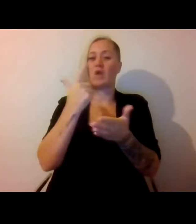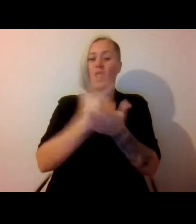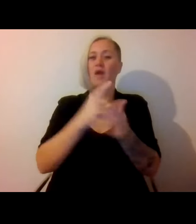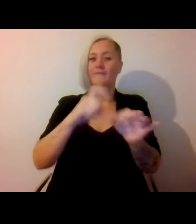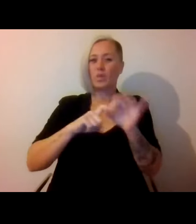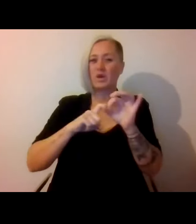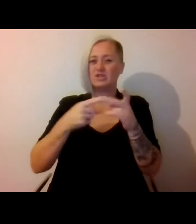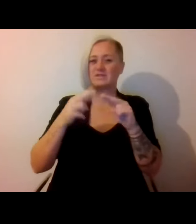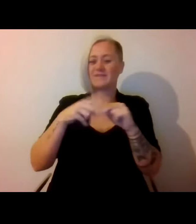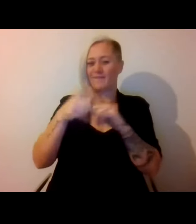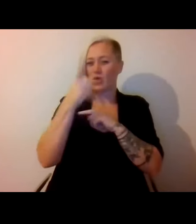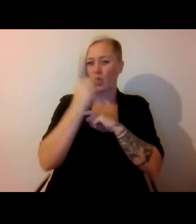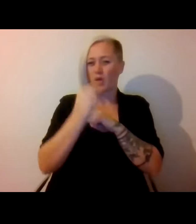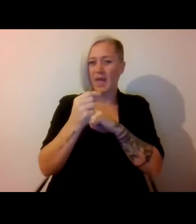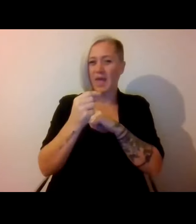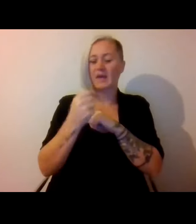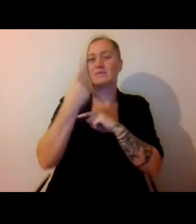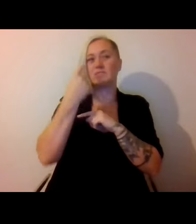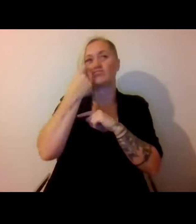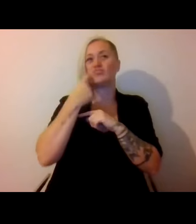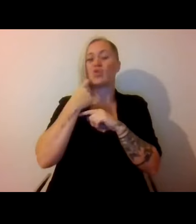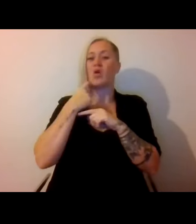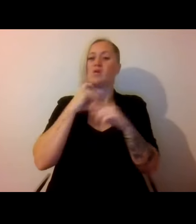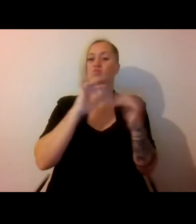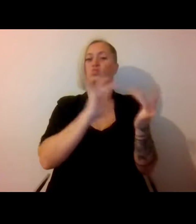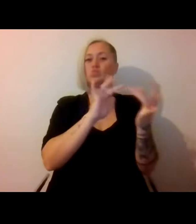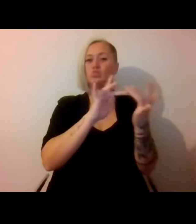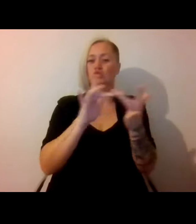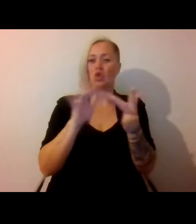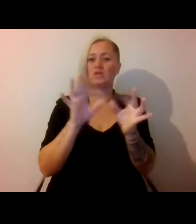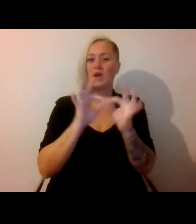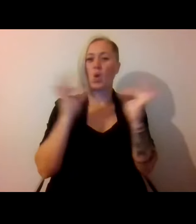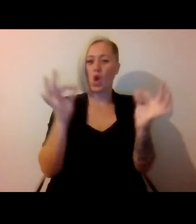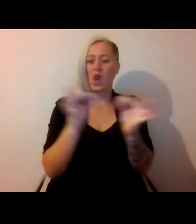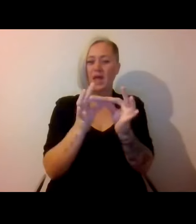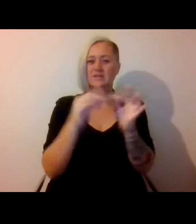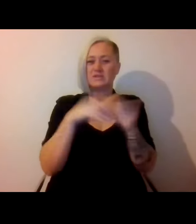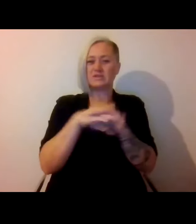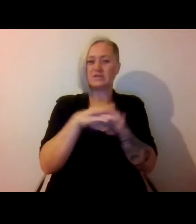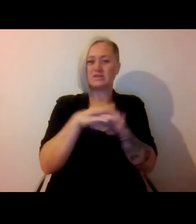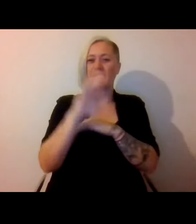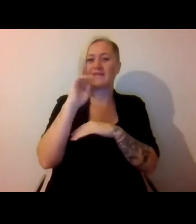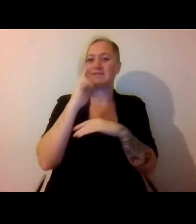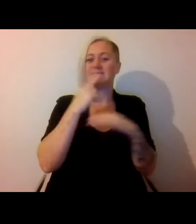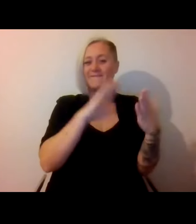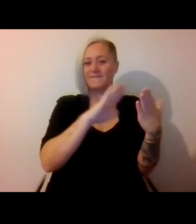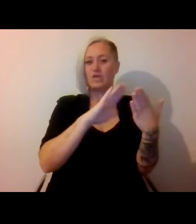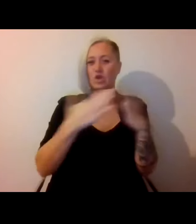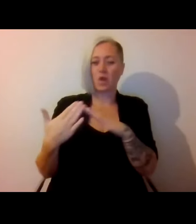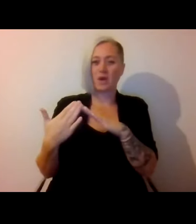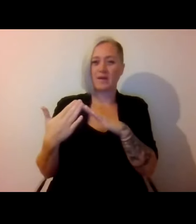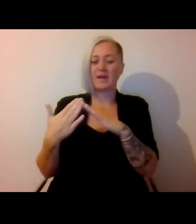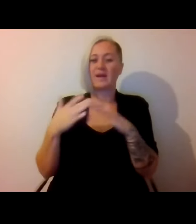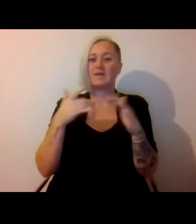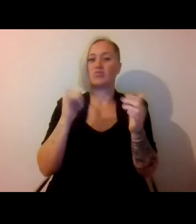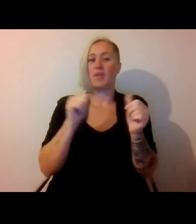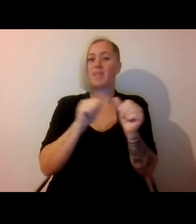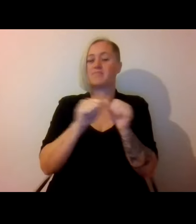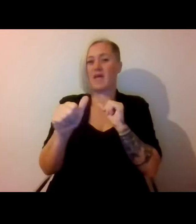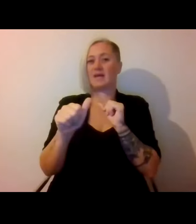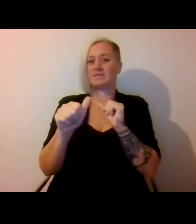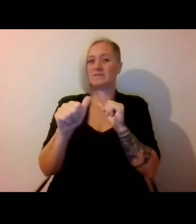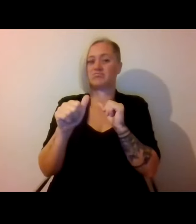can, especially try and contact organisations in the deaf community. They're probably the best reliable place